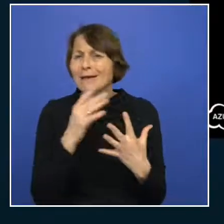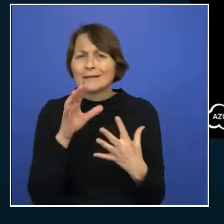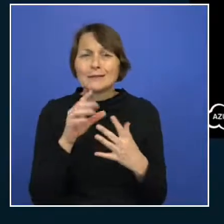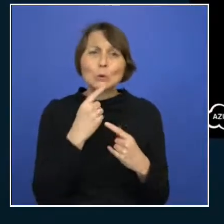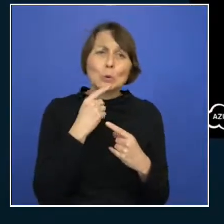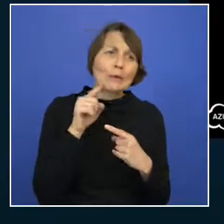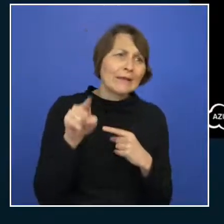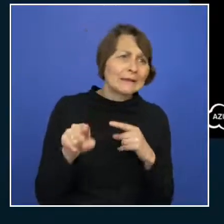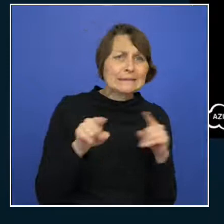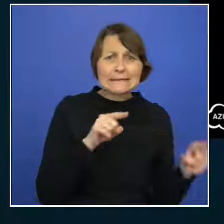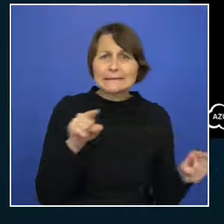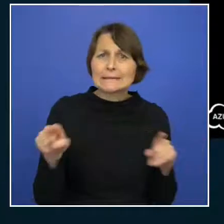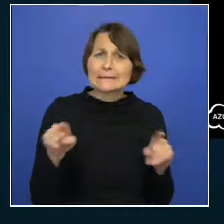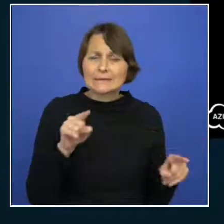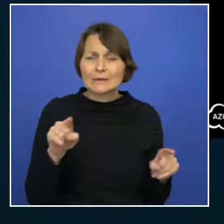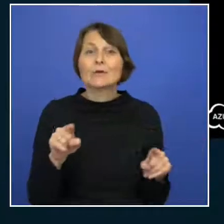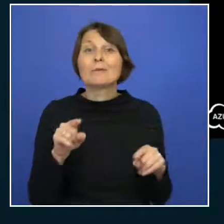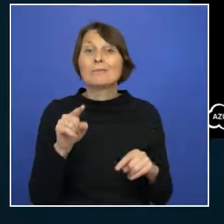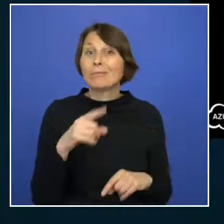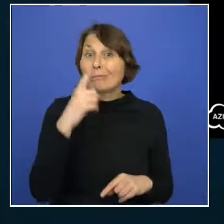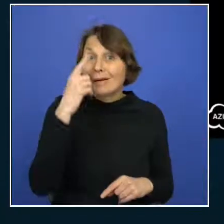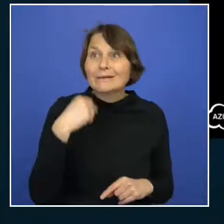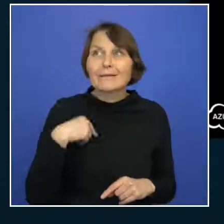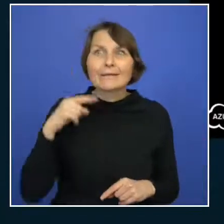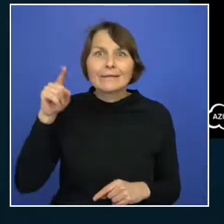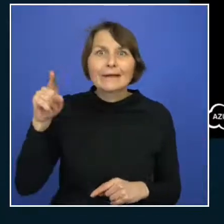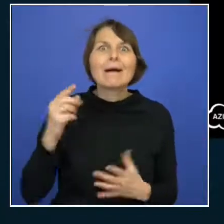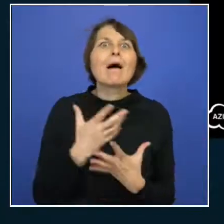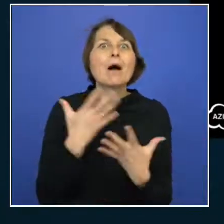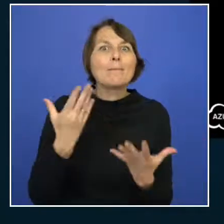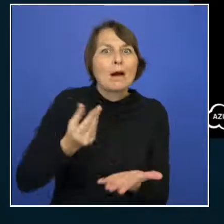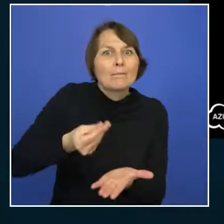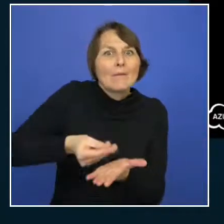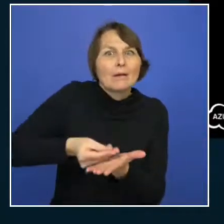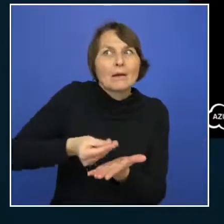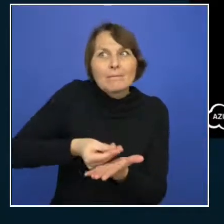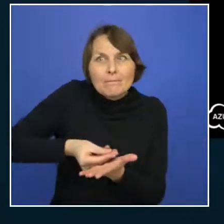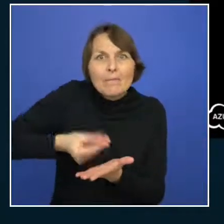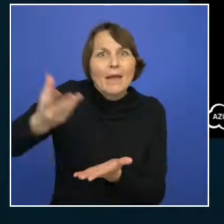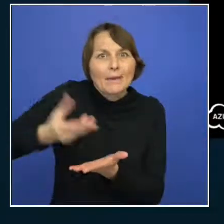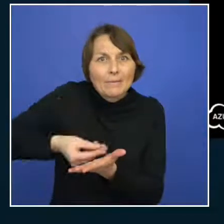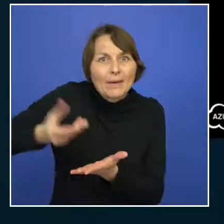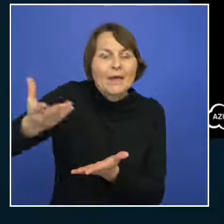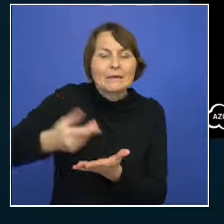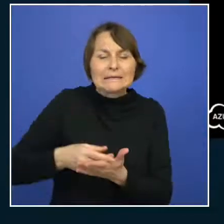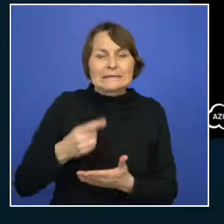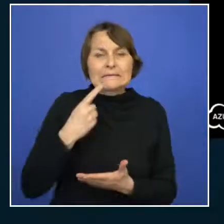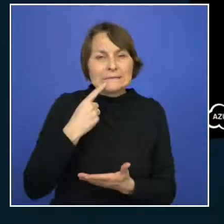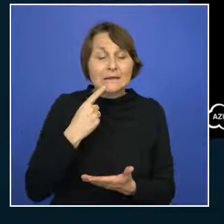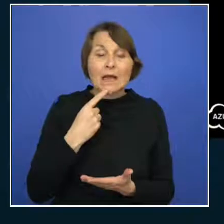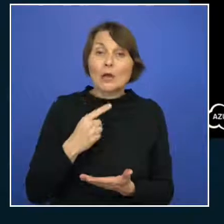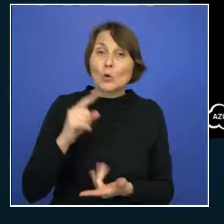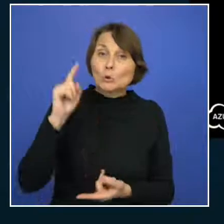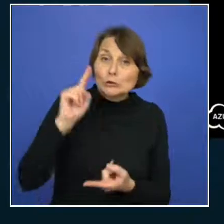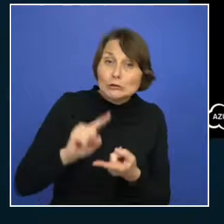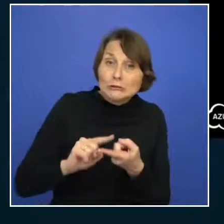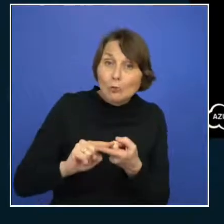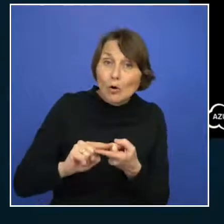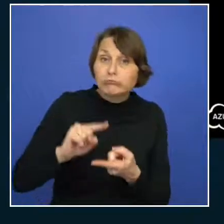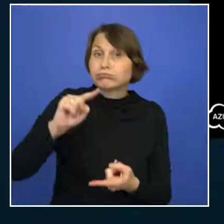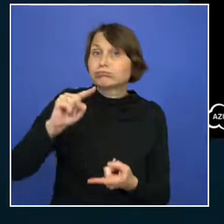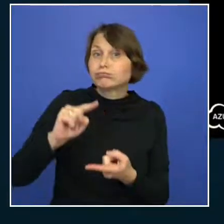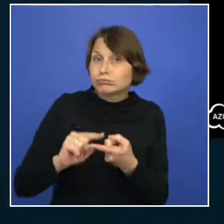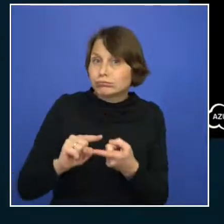need to consider the pricing for the cloud storage and be aware about the costs that will incur in certain type